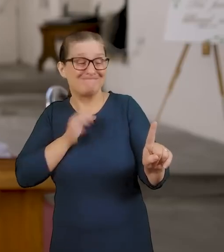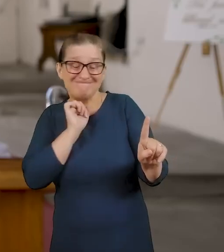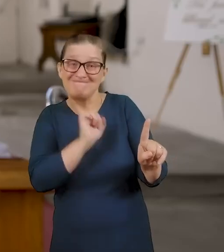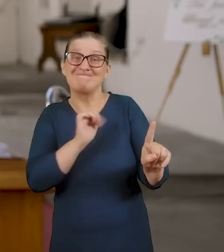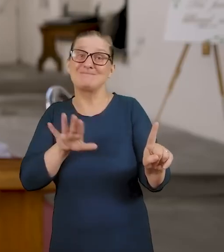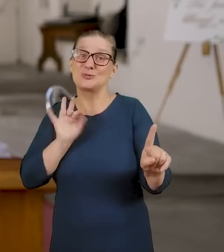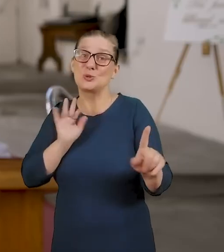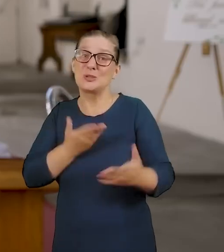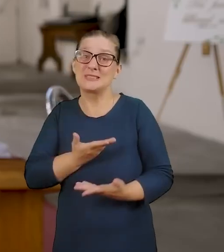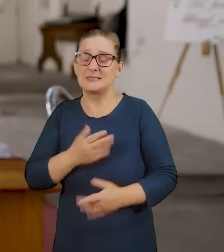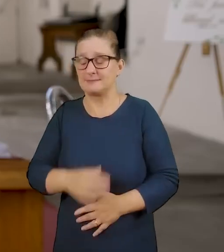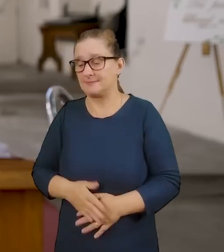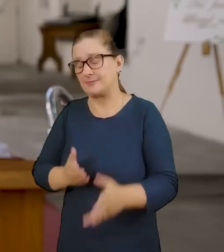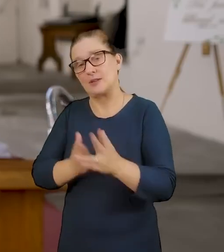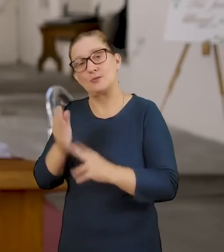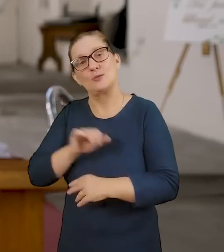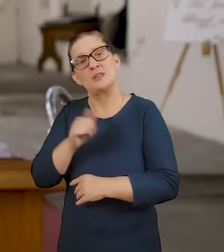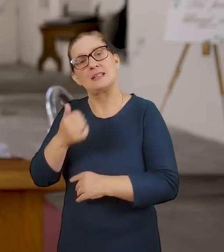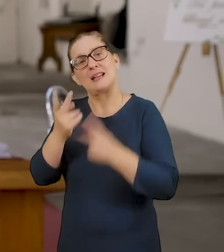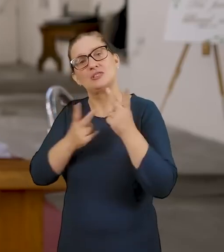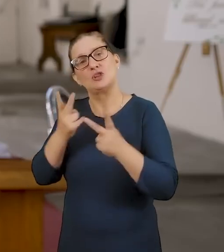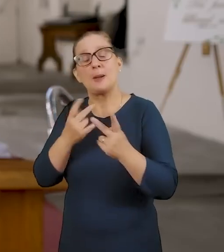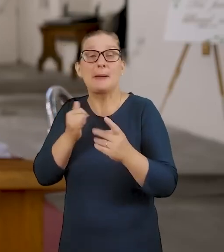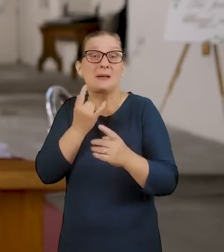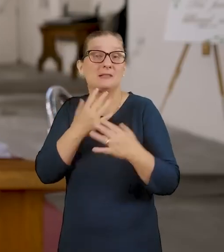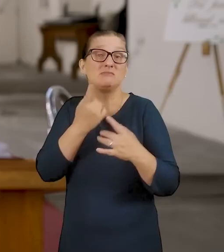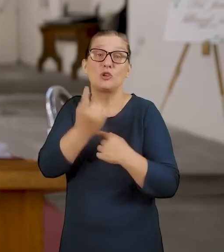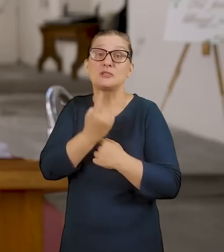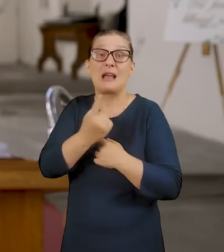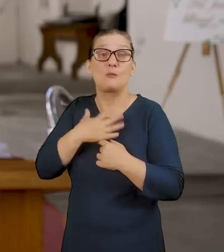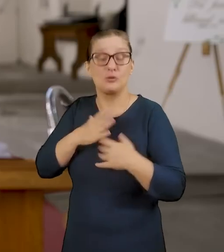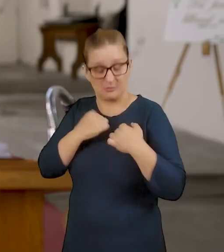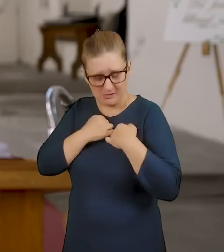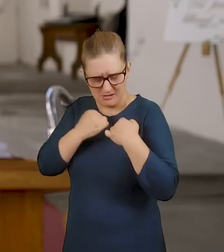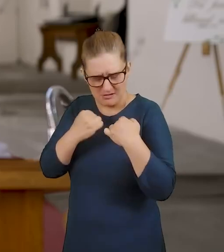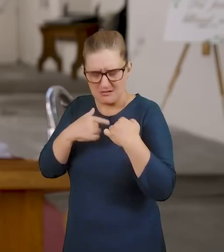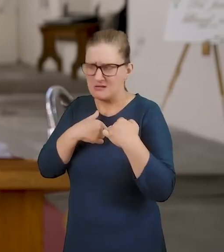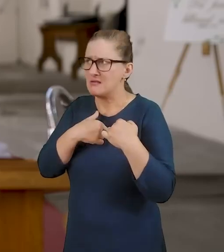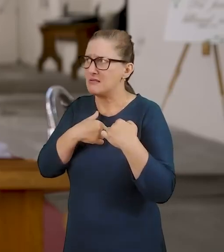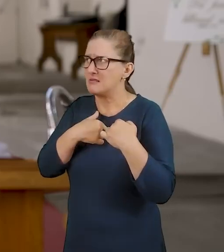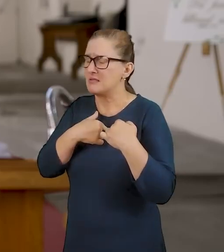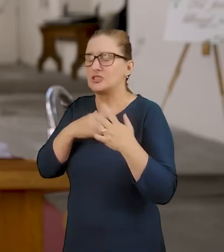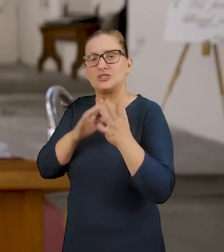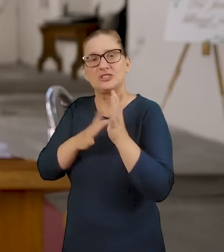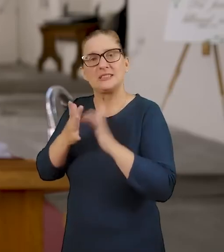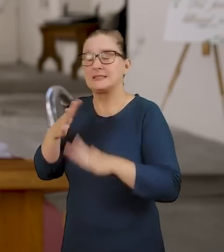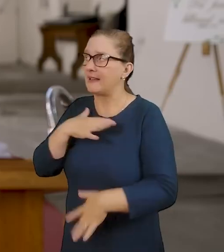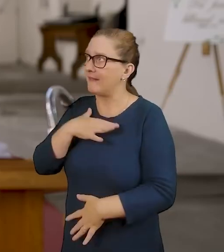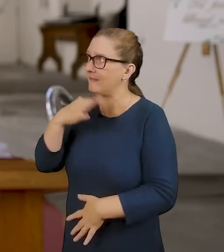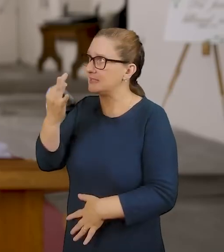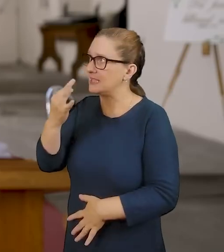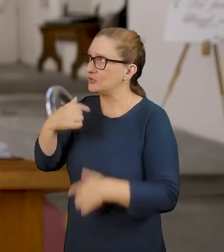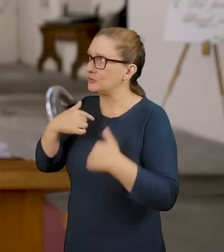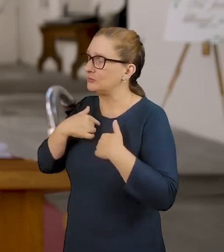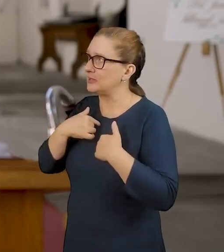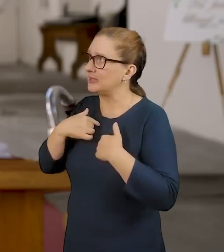go. It's his choice to make. So perhaps during this next song, you might want to examine your own heart and think